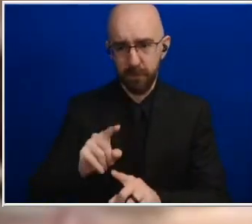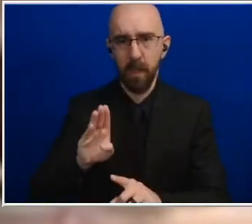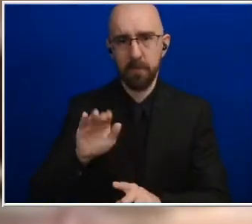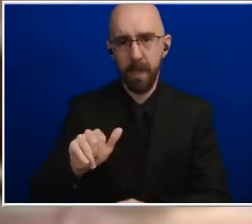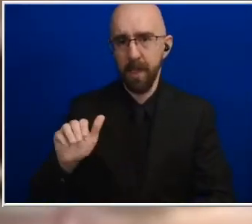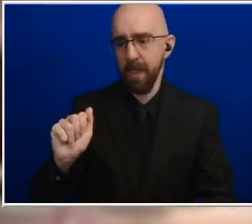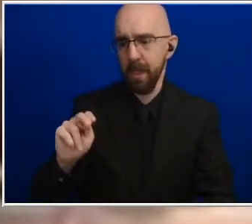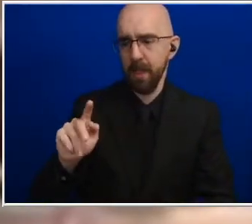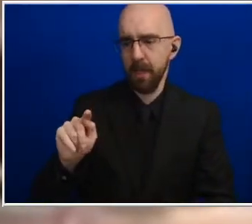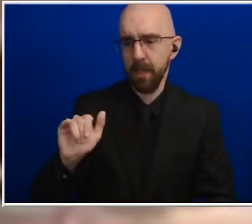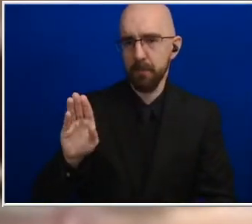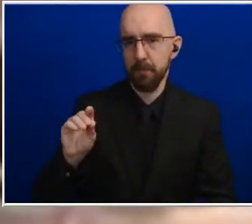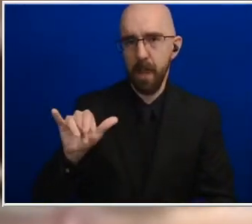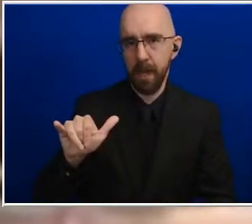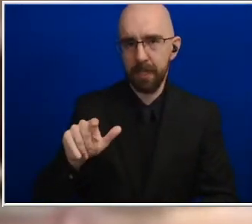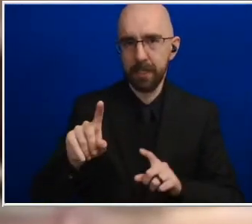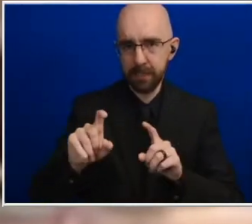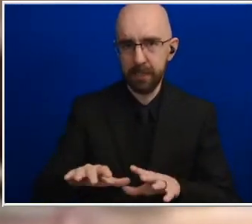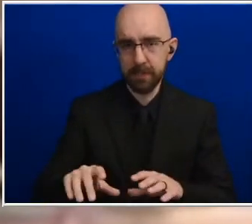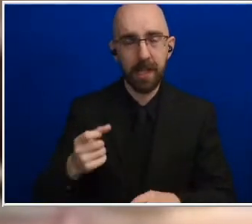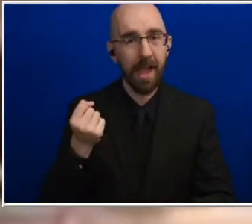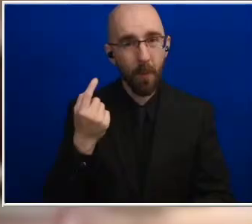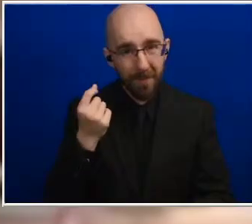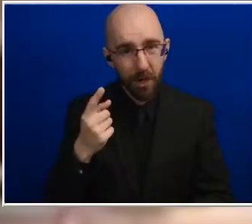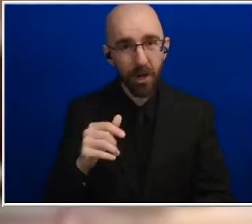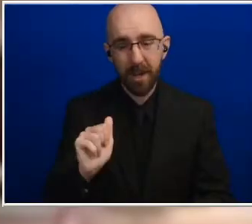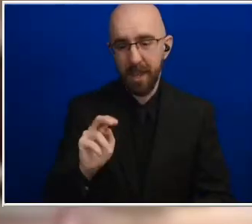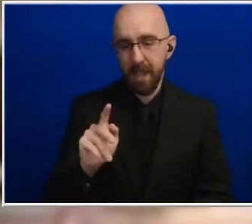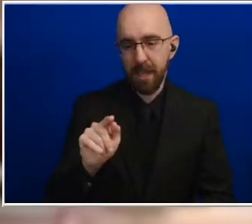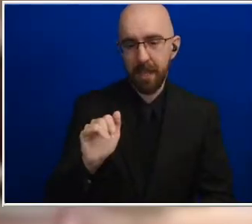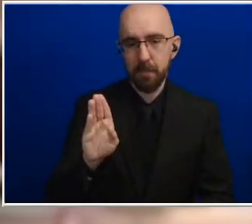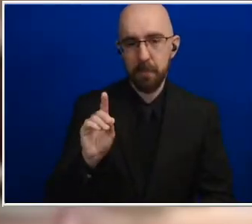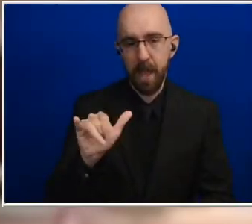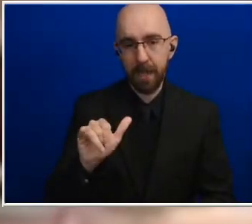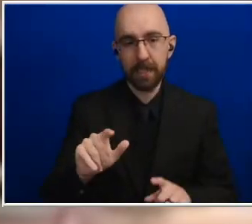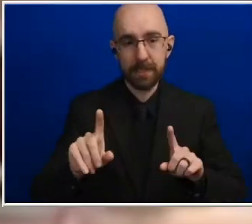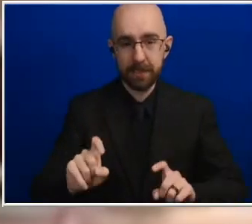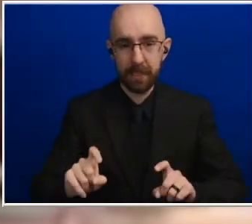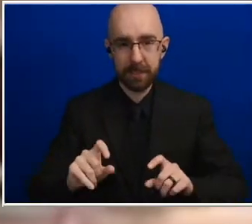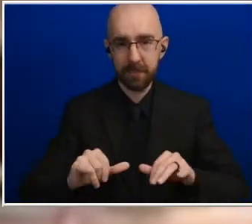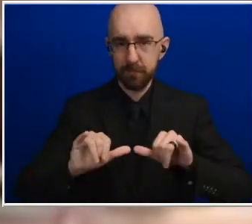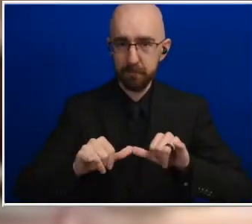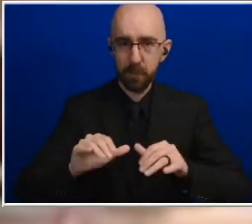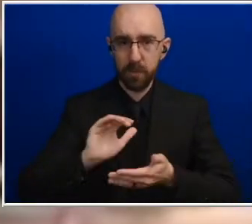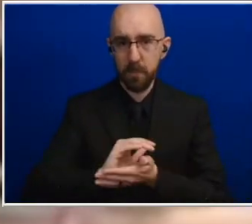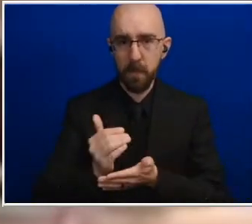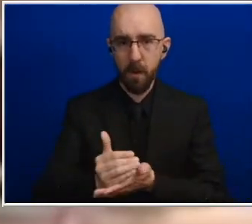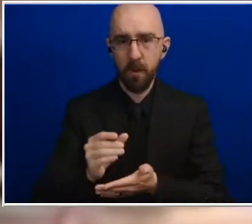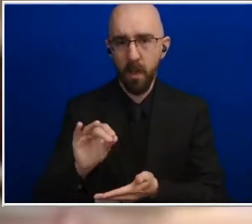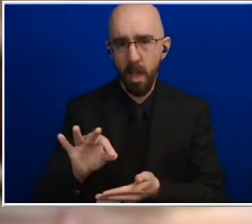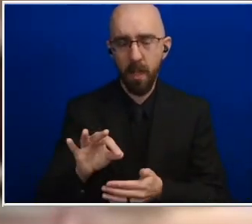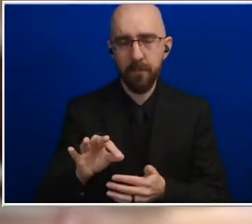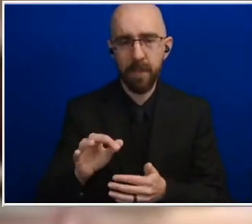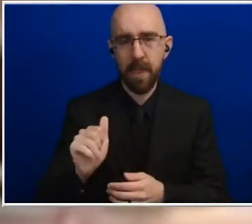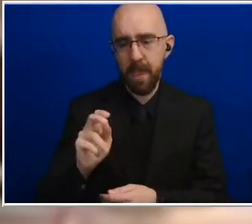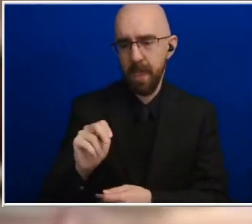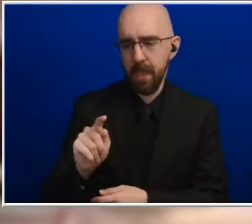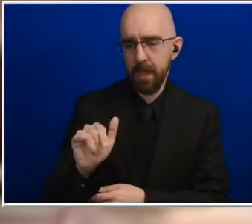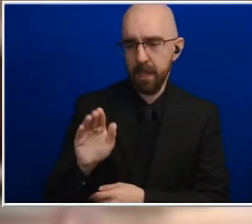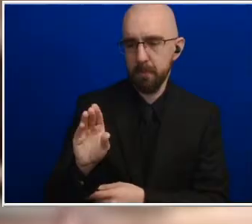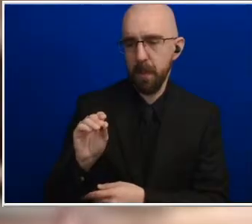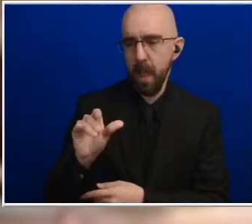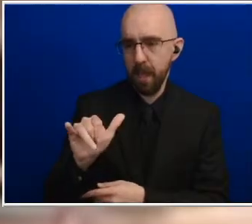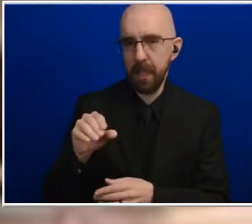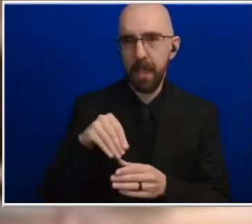tests. However, that antibody test, just testing, measuring the amount of blood, antibody in the blood, or